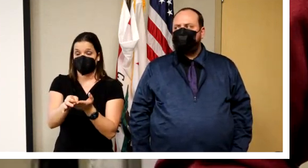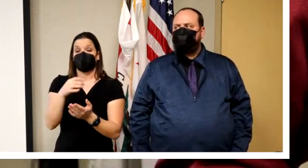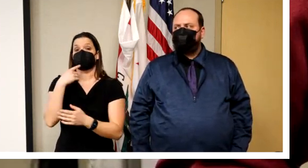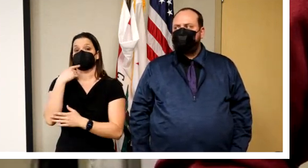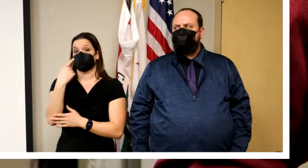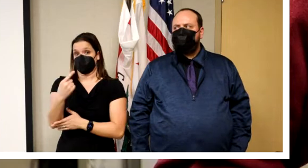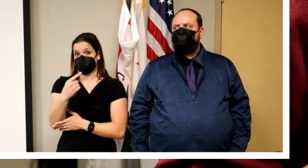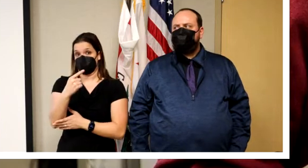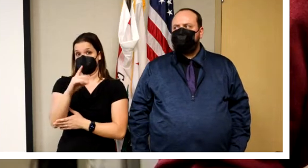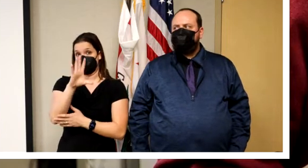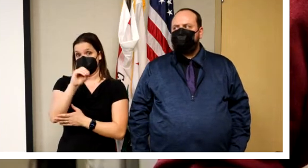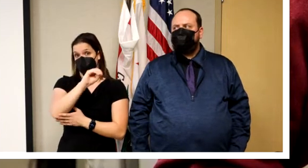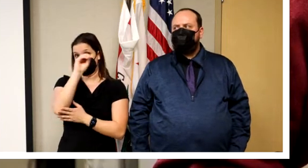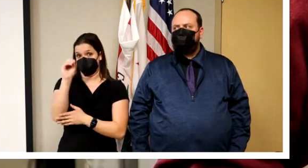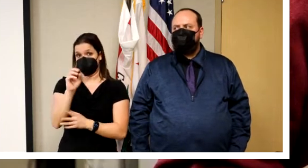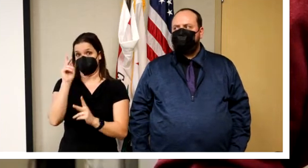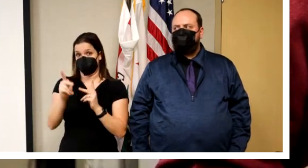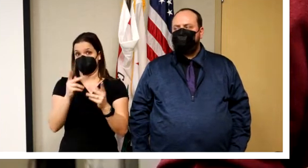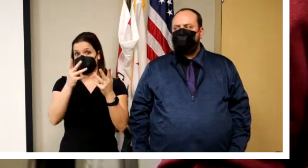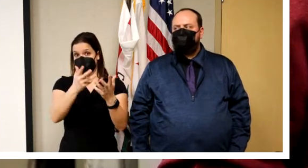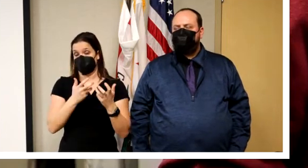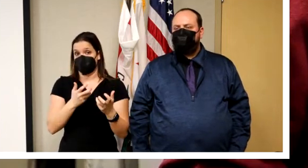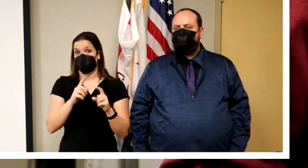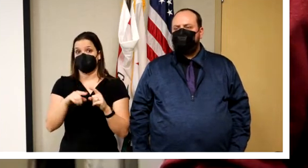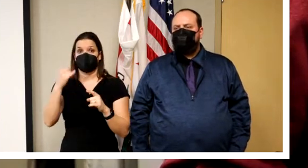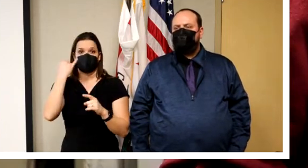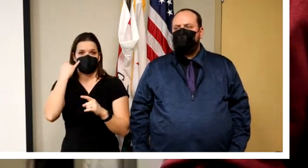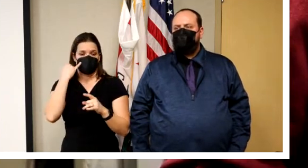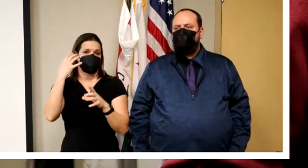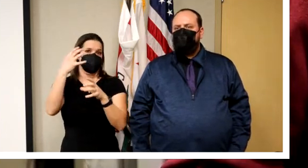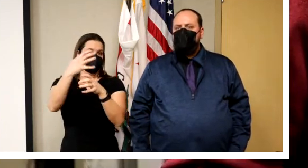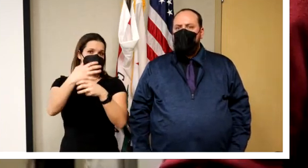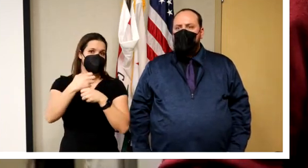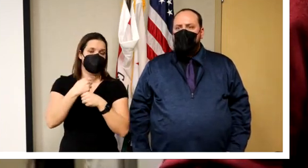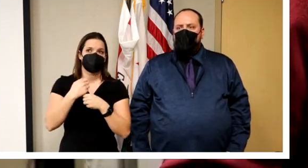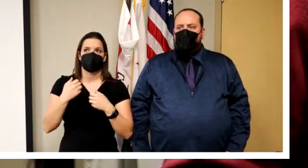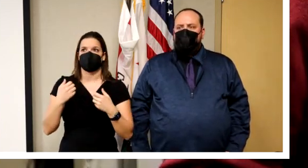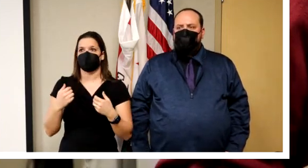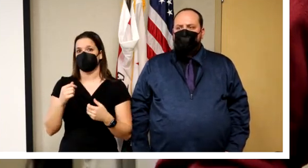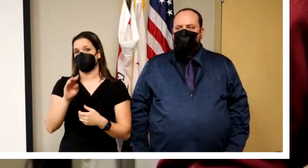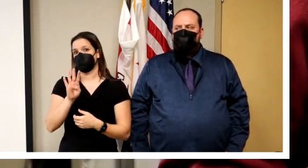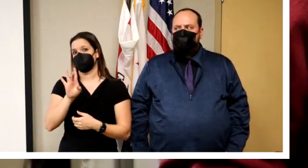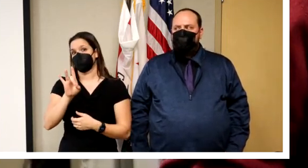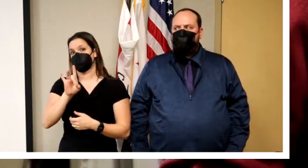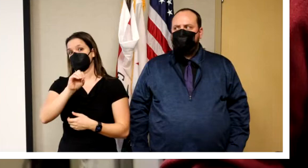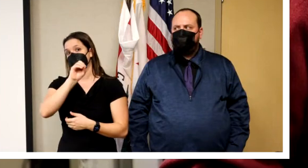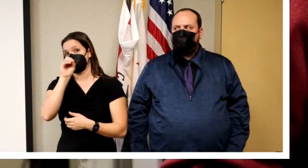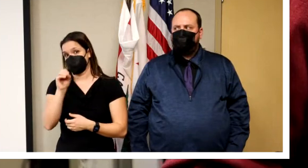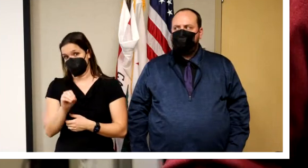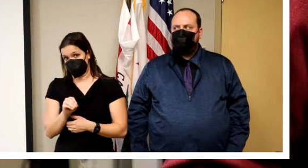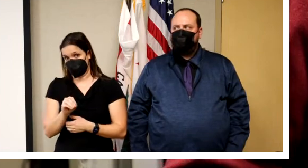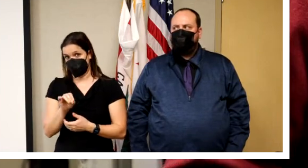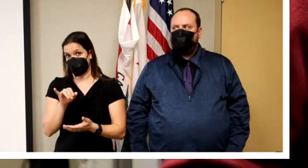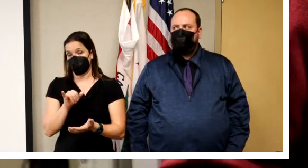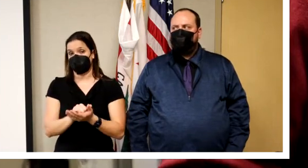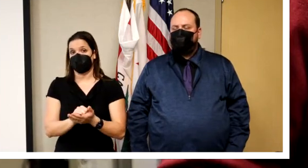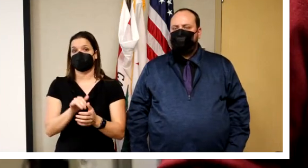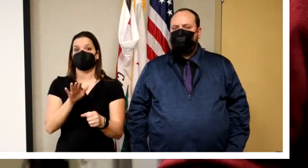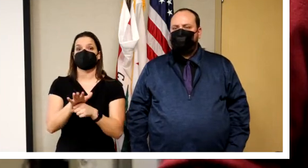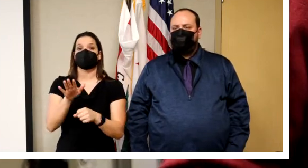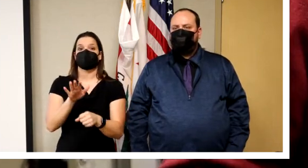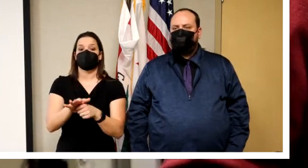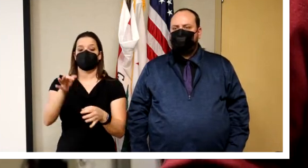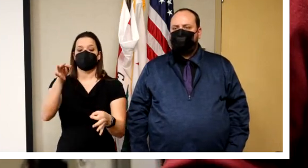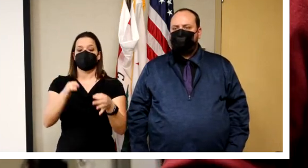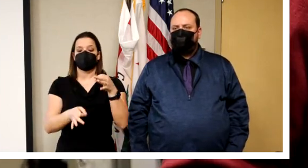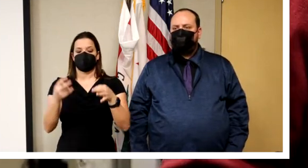you the number's 50% that people are shooting for, but if you can get to 48% sometimes, that would be enough that the court